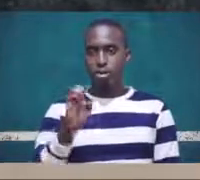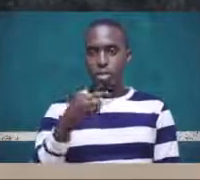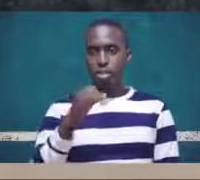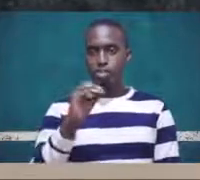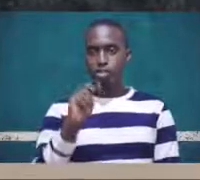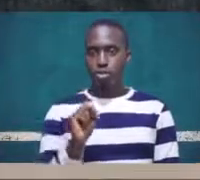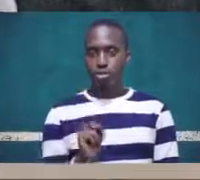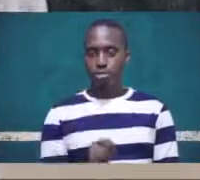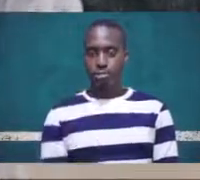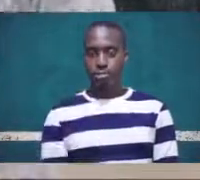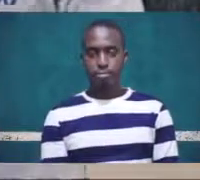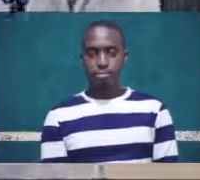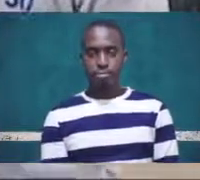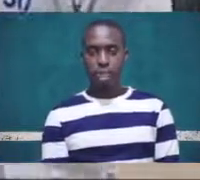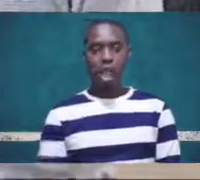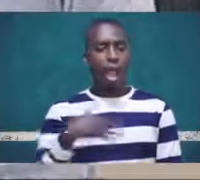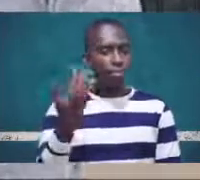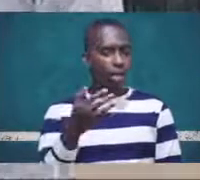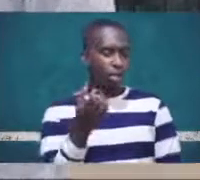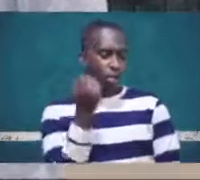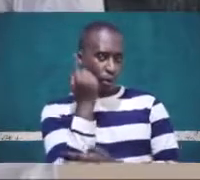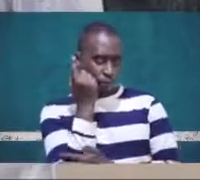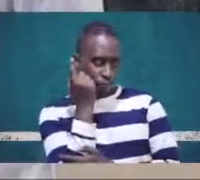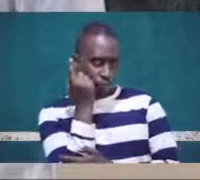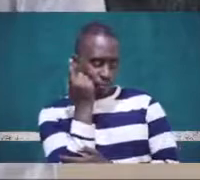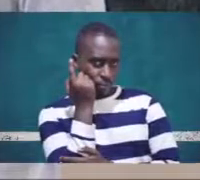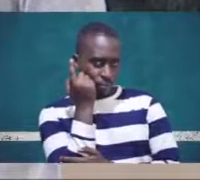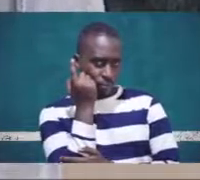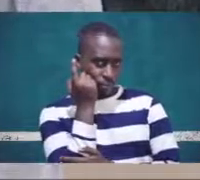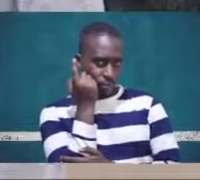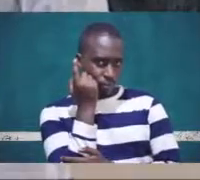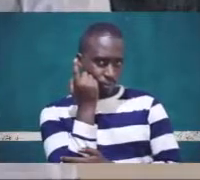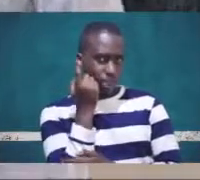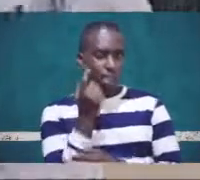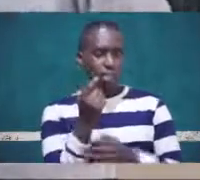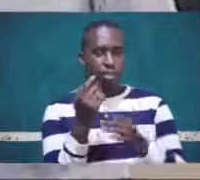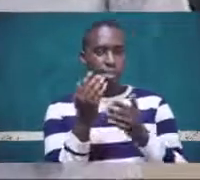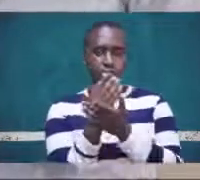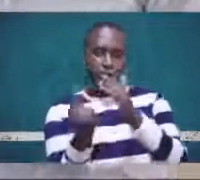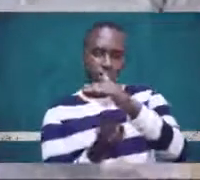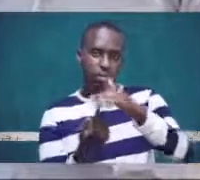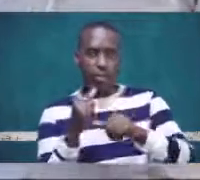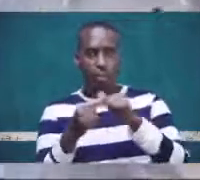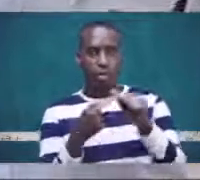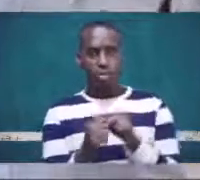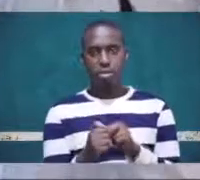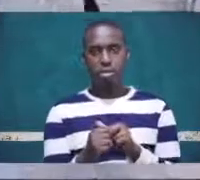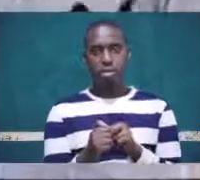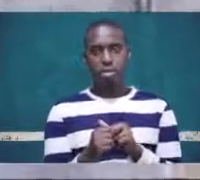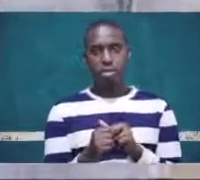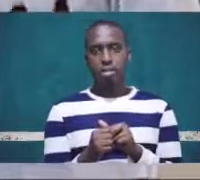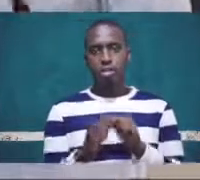And after understanding the concept of economic integration, what could